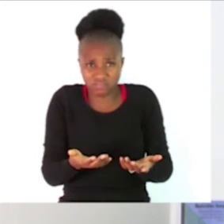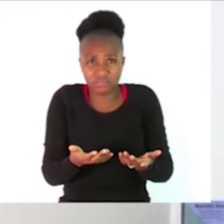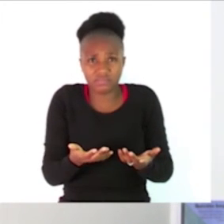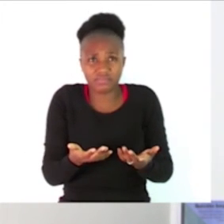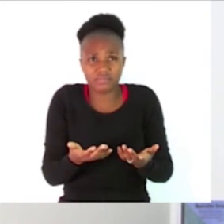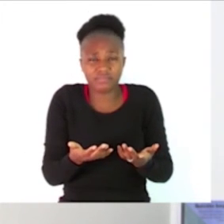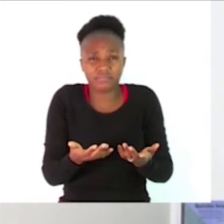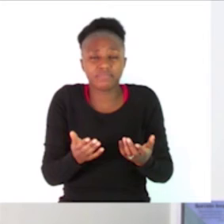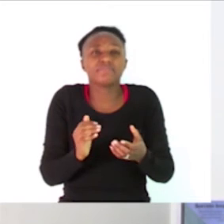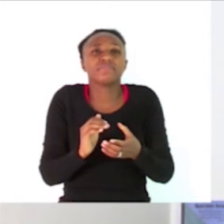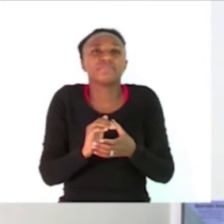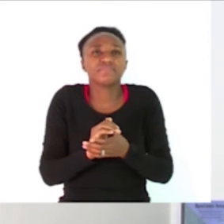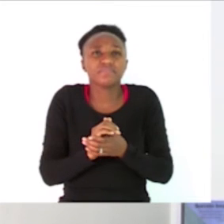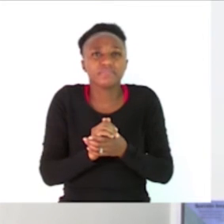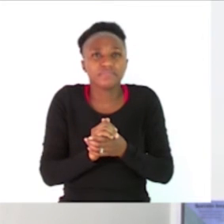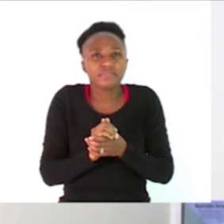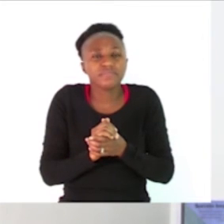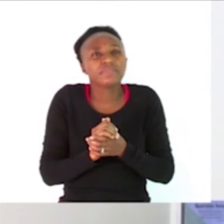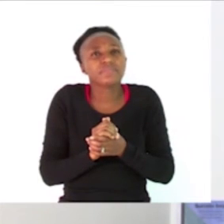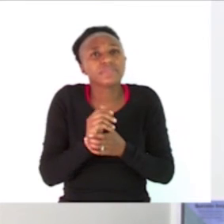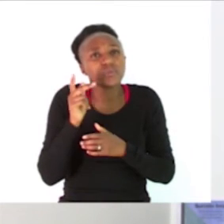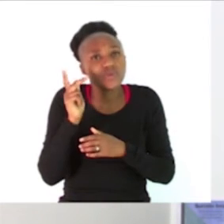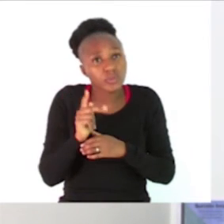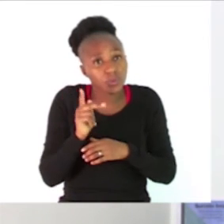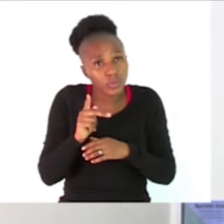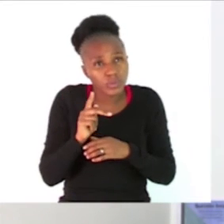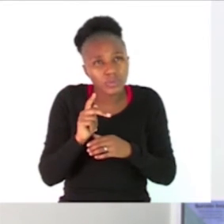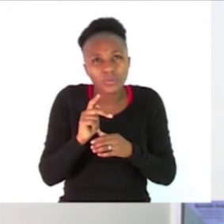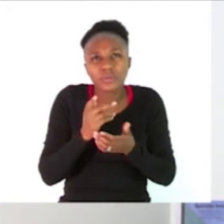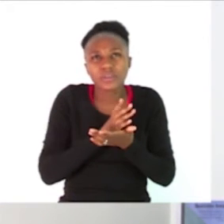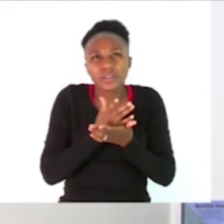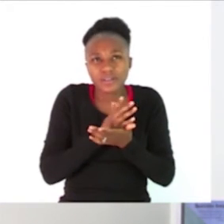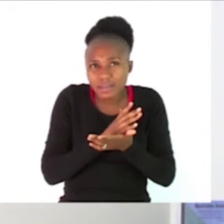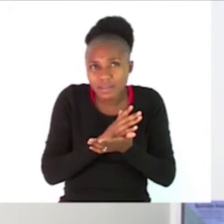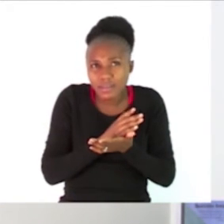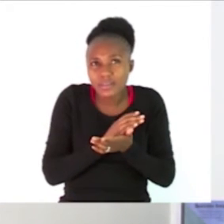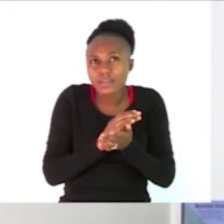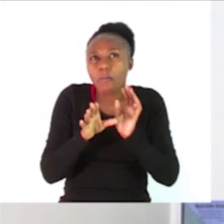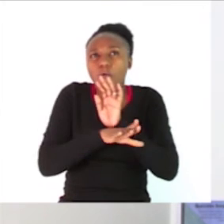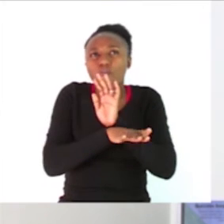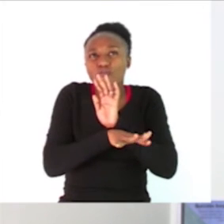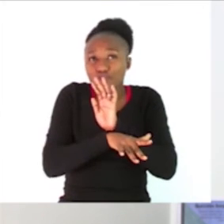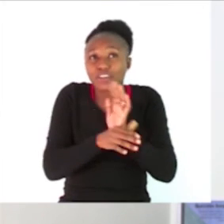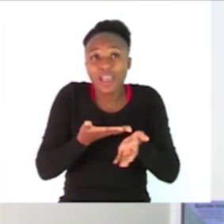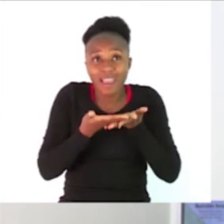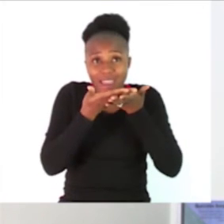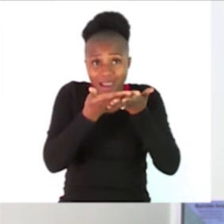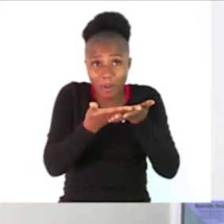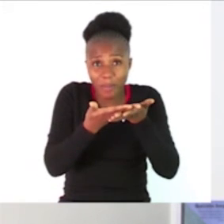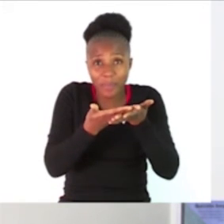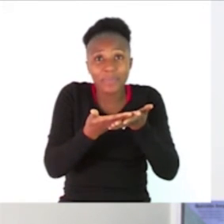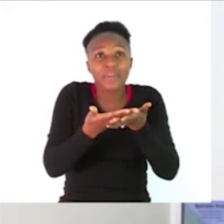this funny smell. And then there are also certain foods you can eat to get rid of this bad smell,